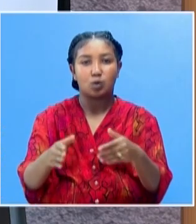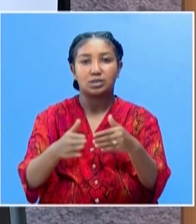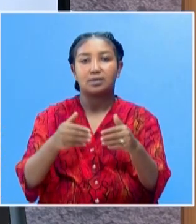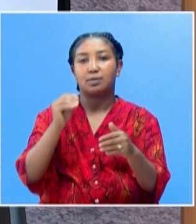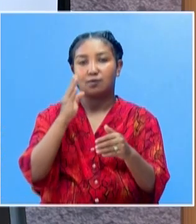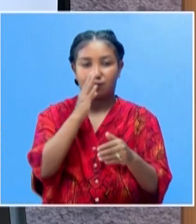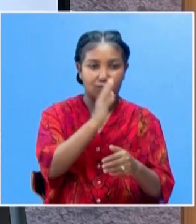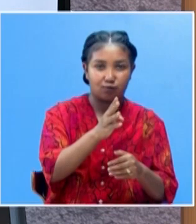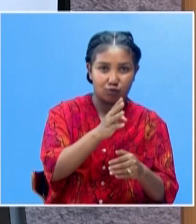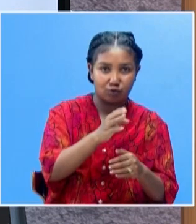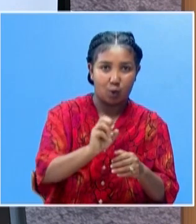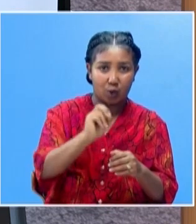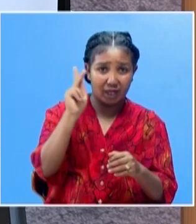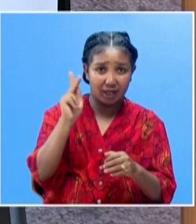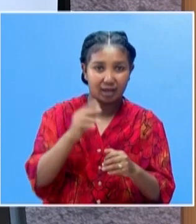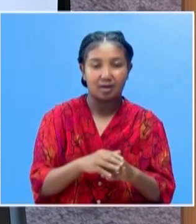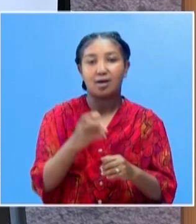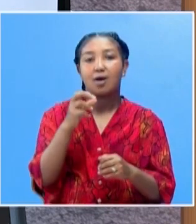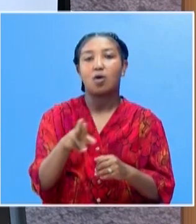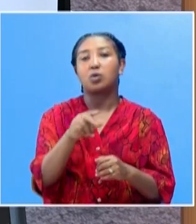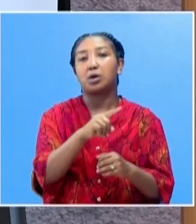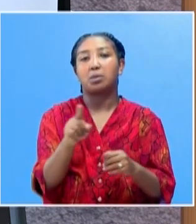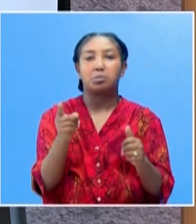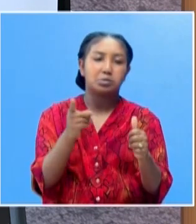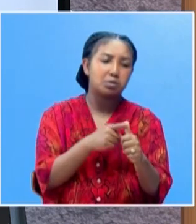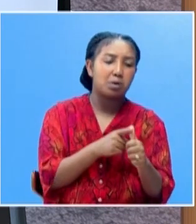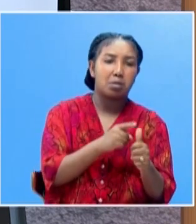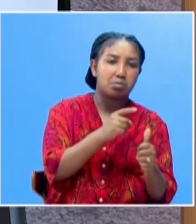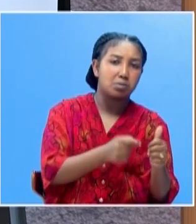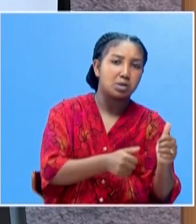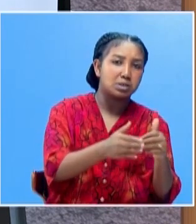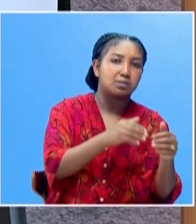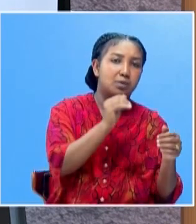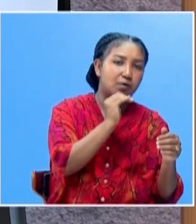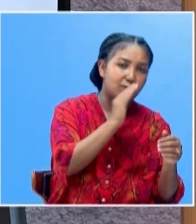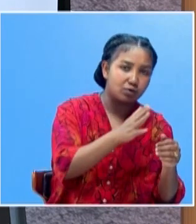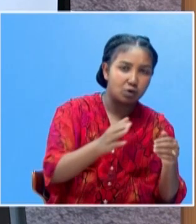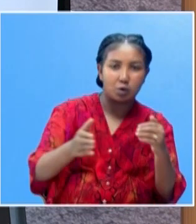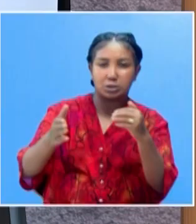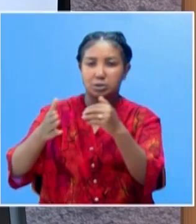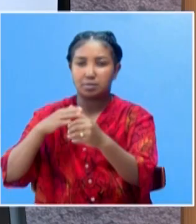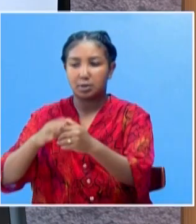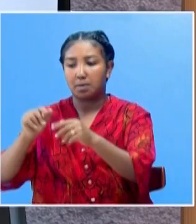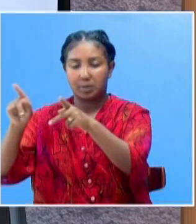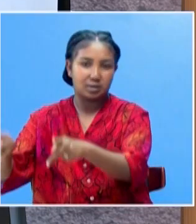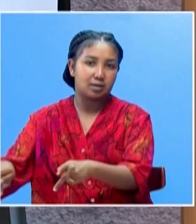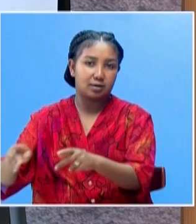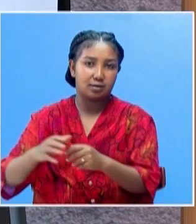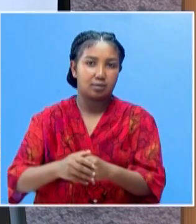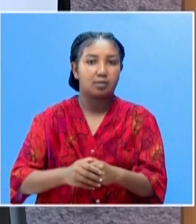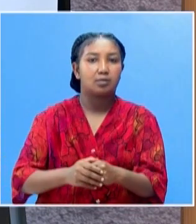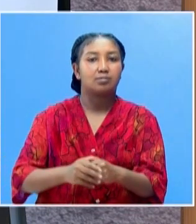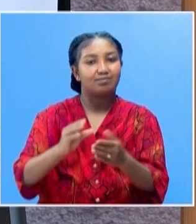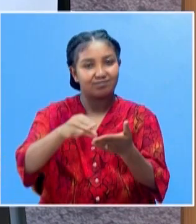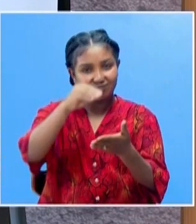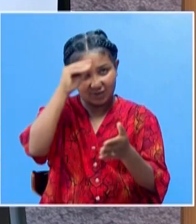future. Yes? Or you can begin vice versa. Simple future with simple present. That's all